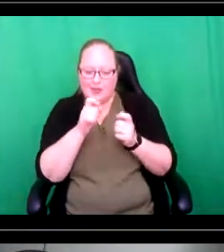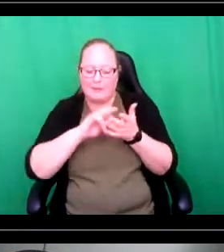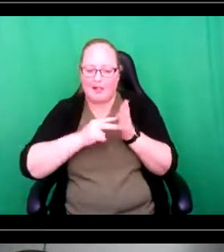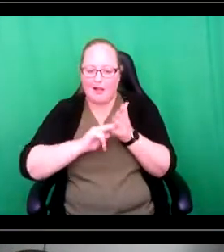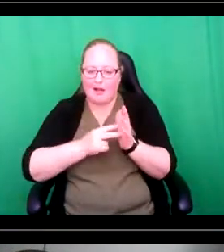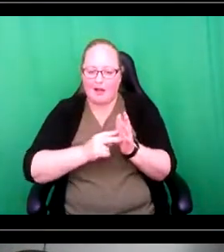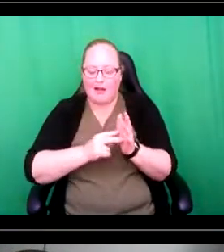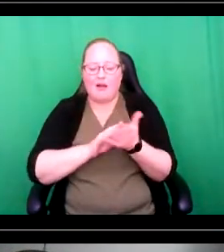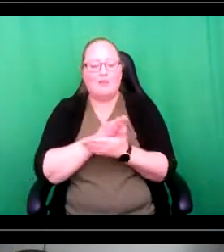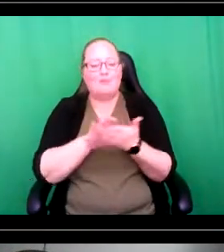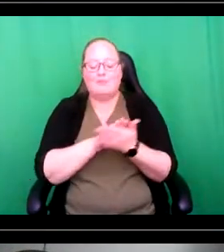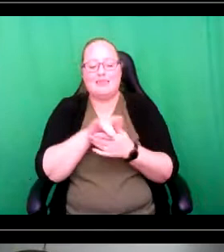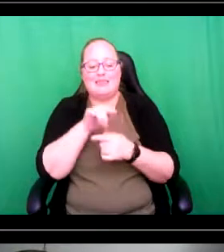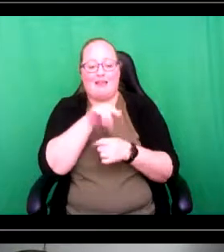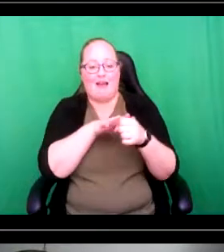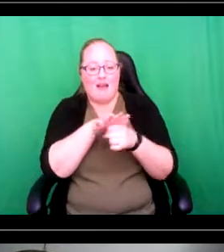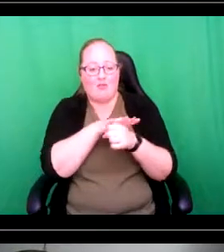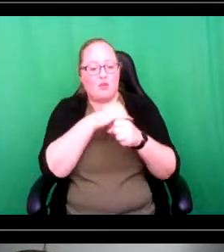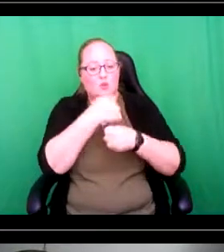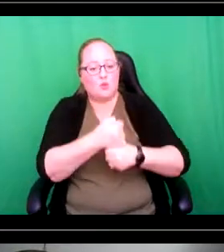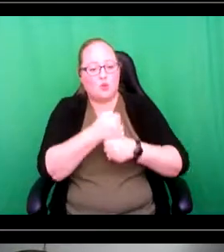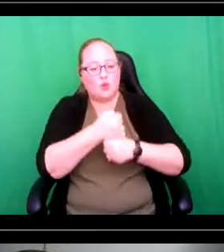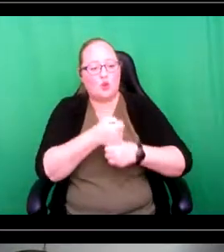need that portion of Church Lane.